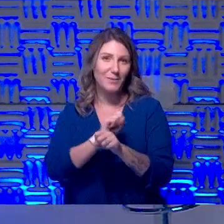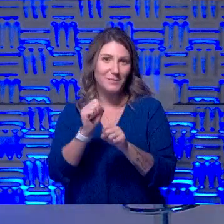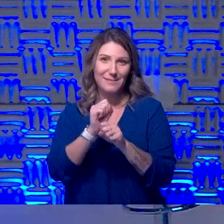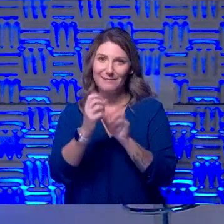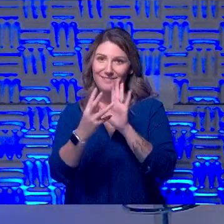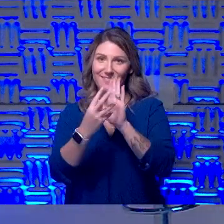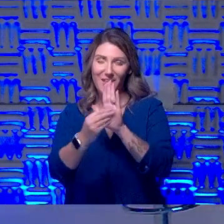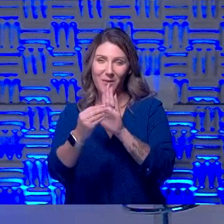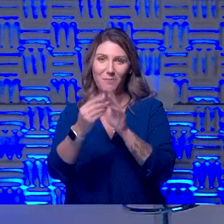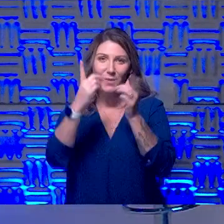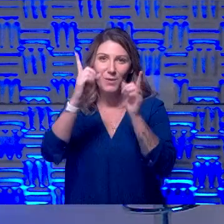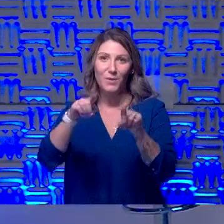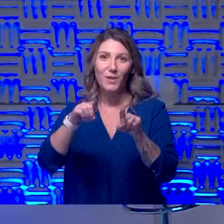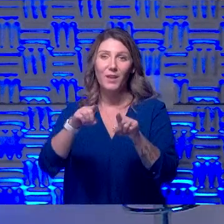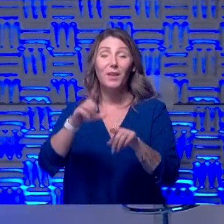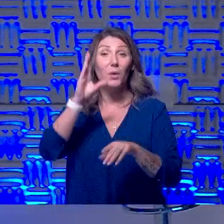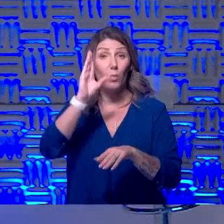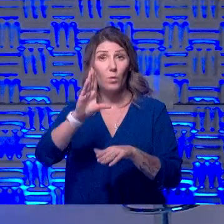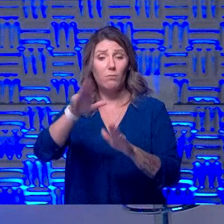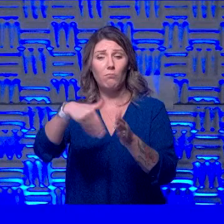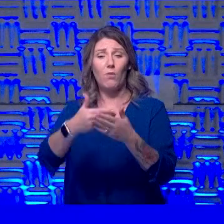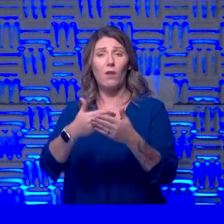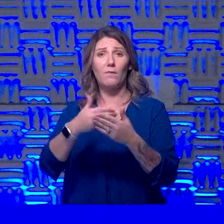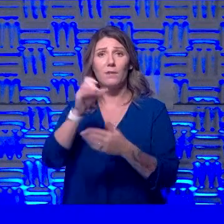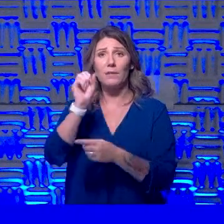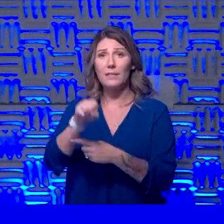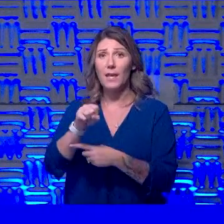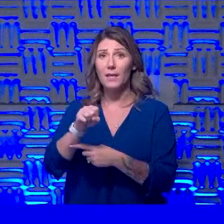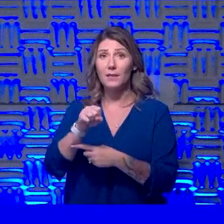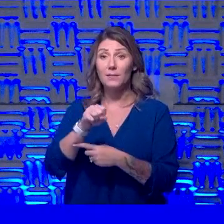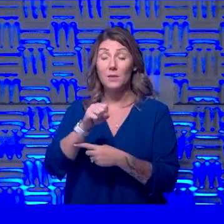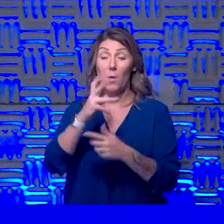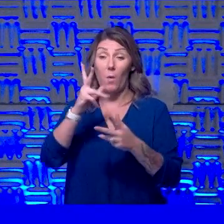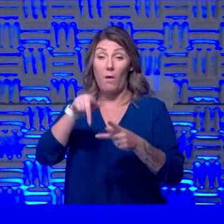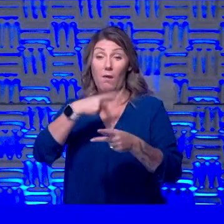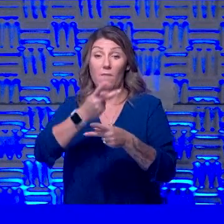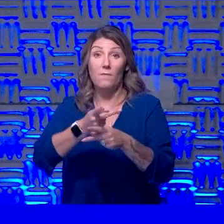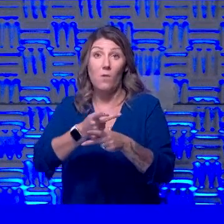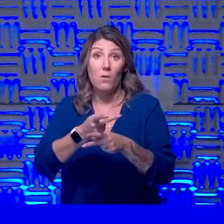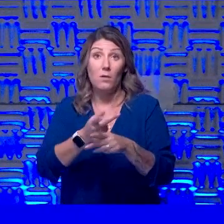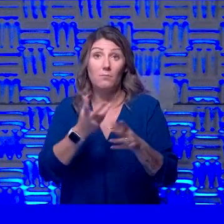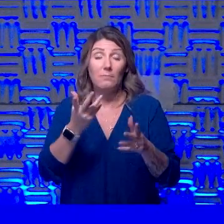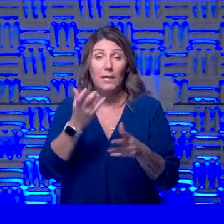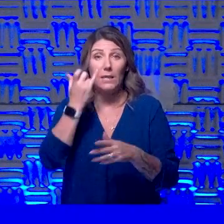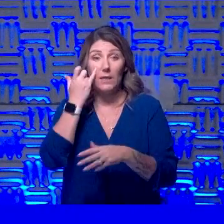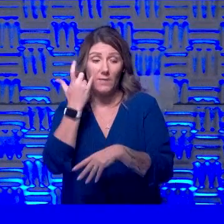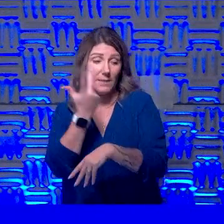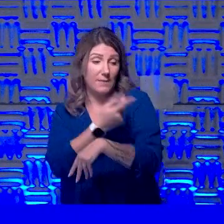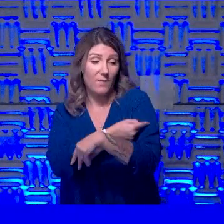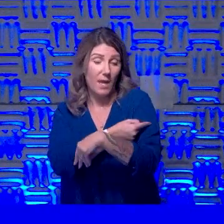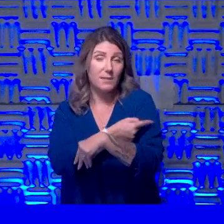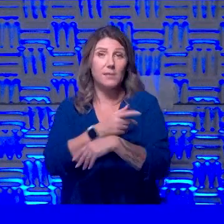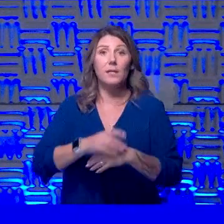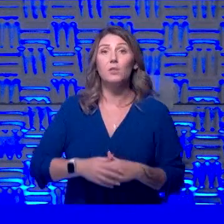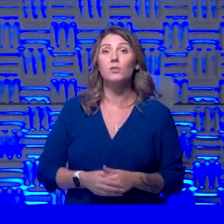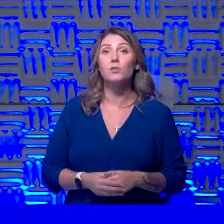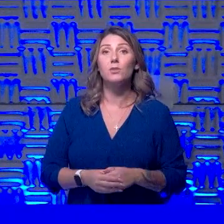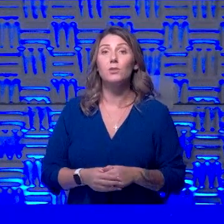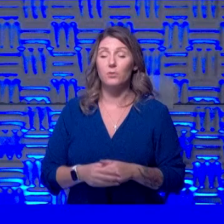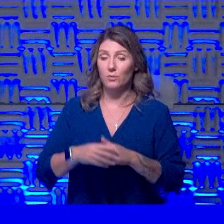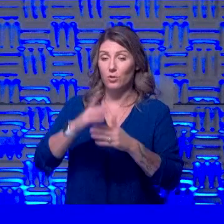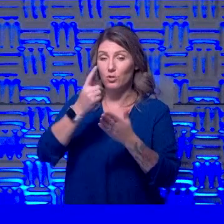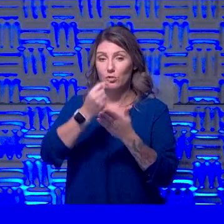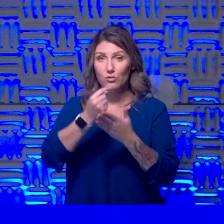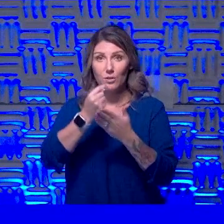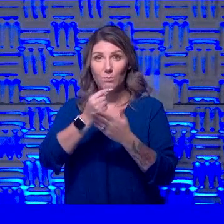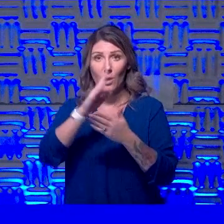that 100%. It will be here. In what form? The vaccinations, the treatment